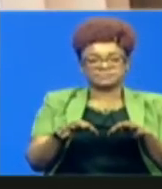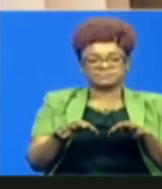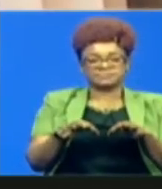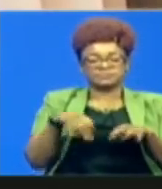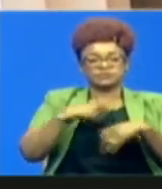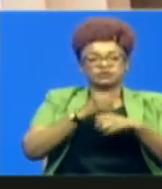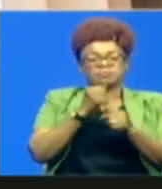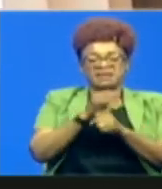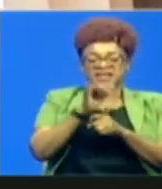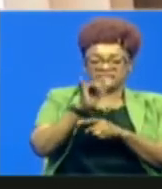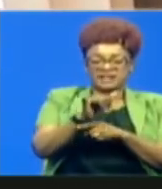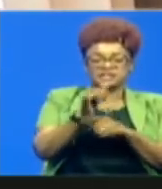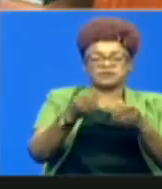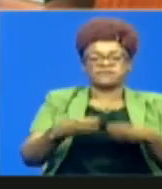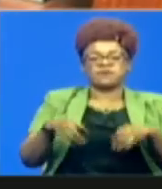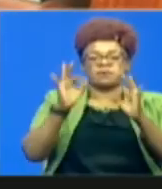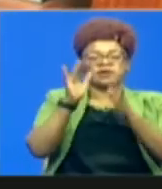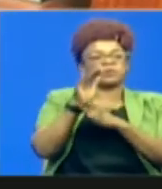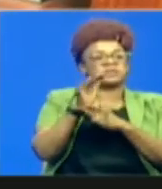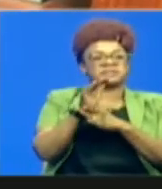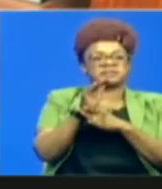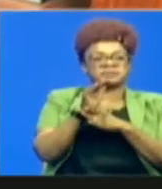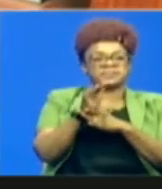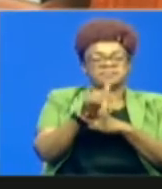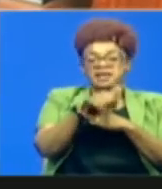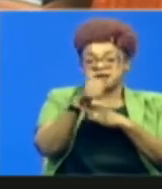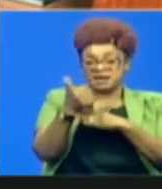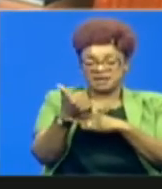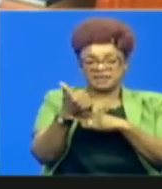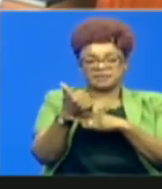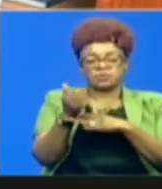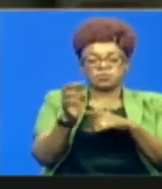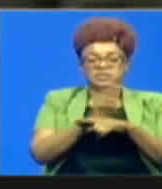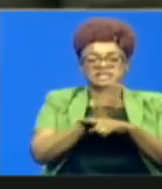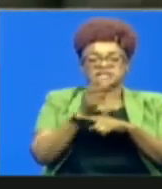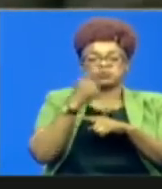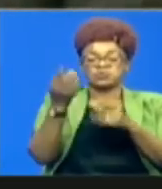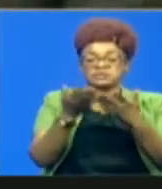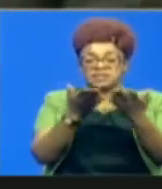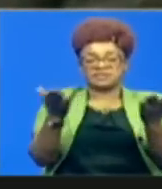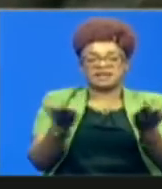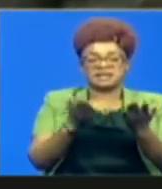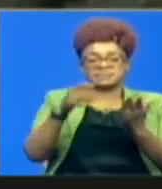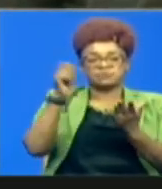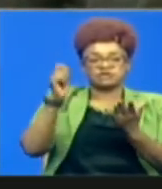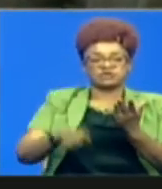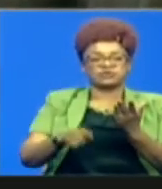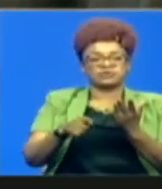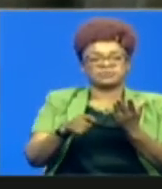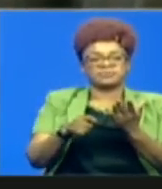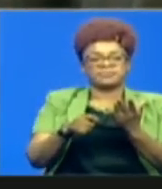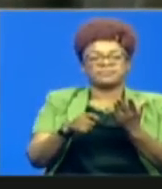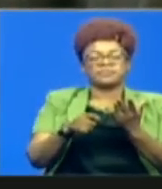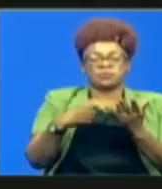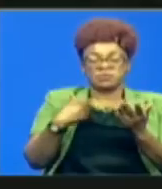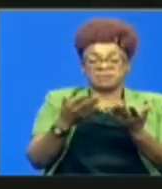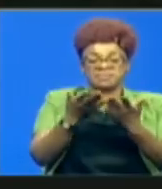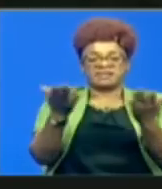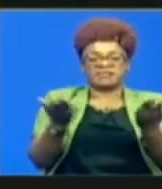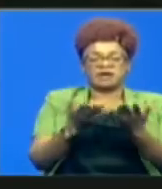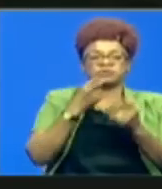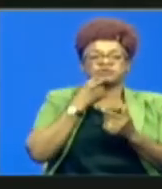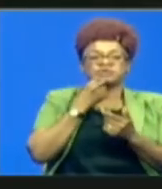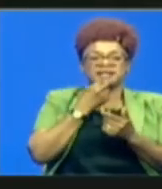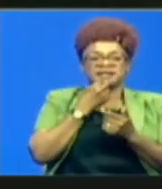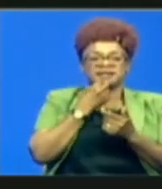make that formal request. Another witness who was also lined up by the prosecution will take to the witness stand on